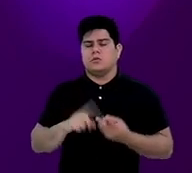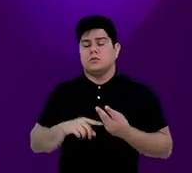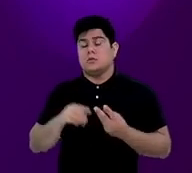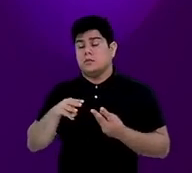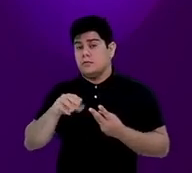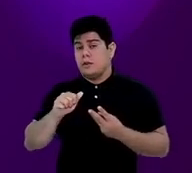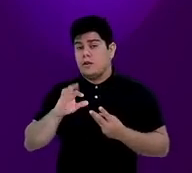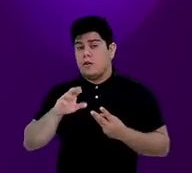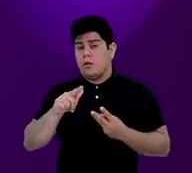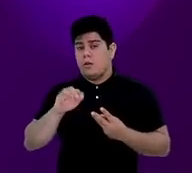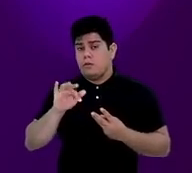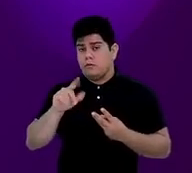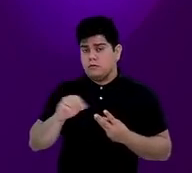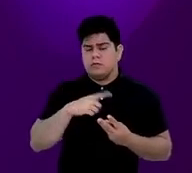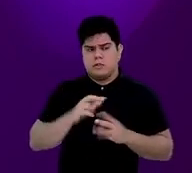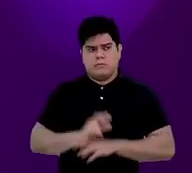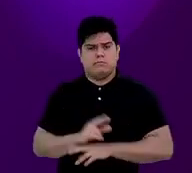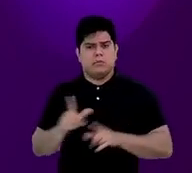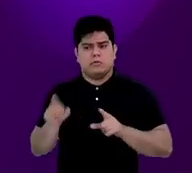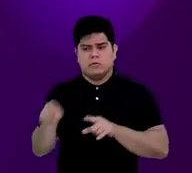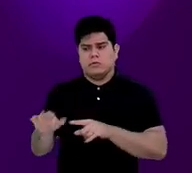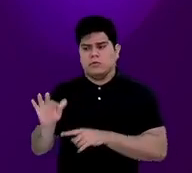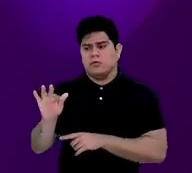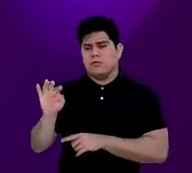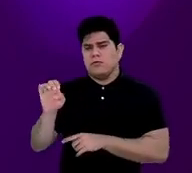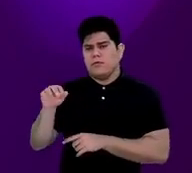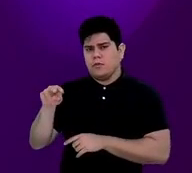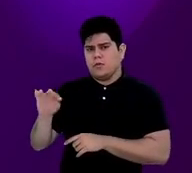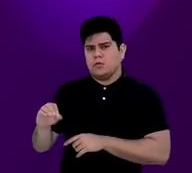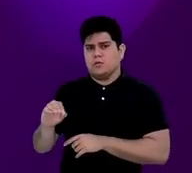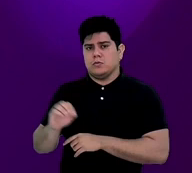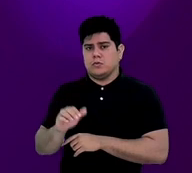shown, oxidative stress is reduced.